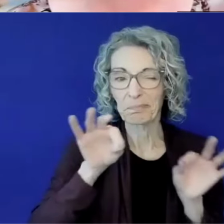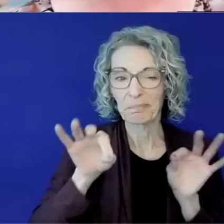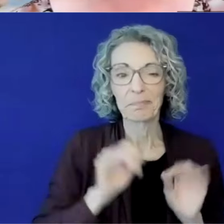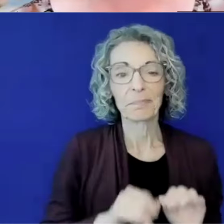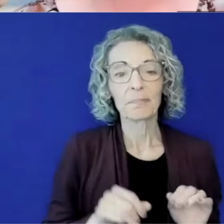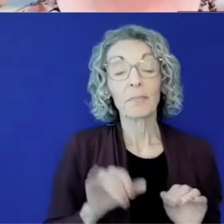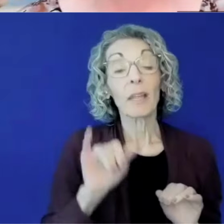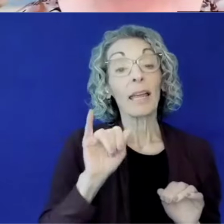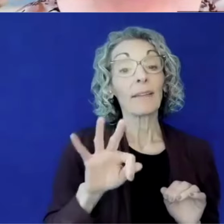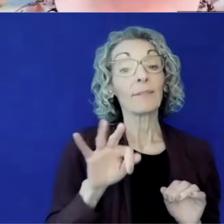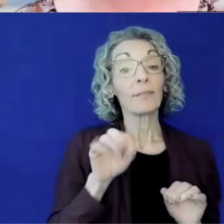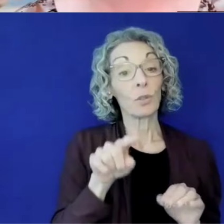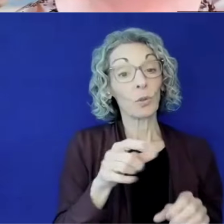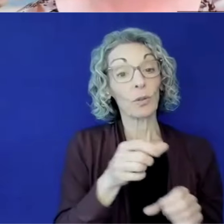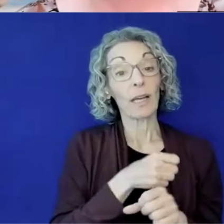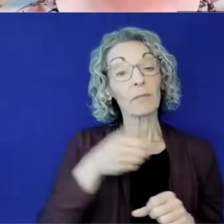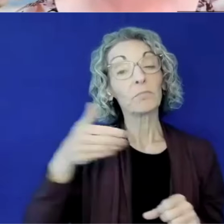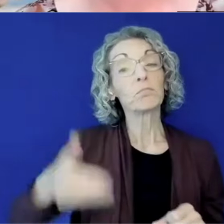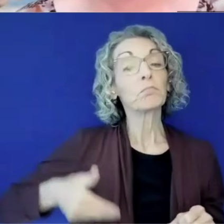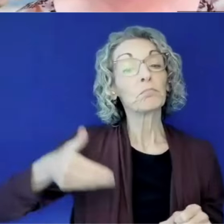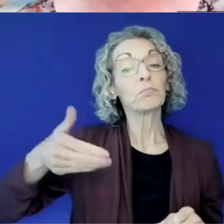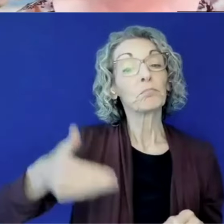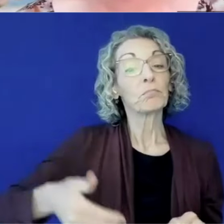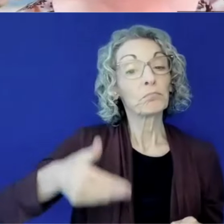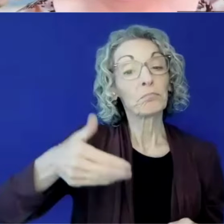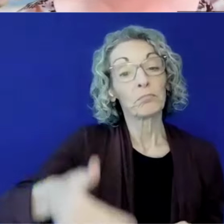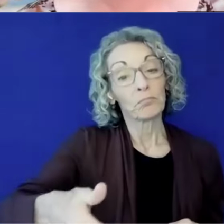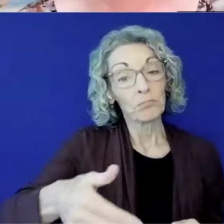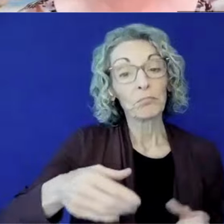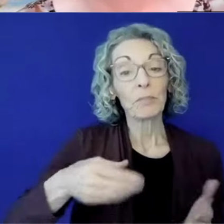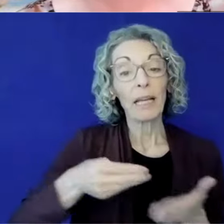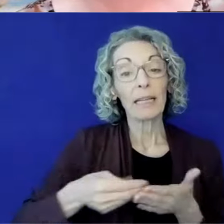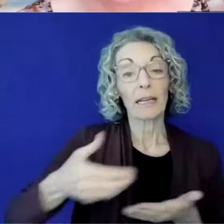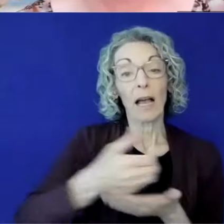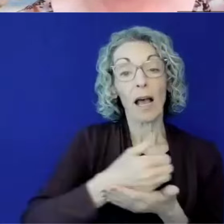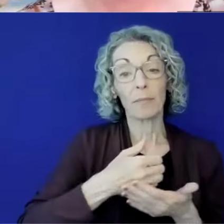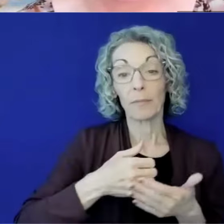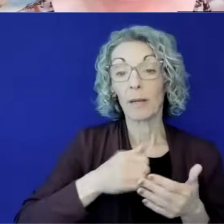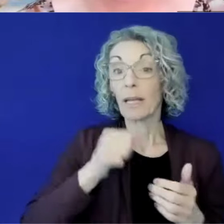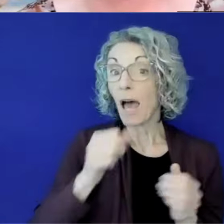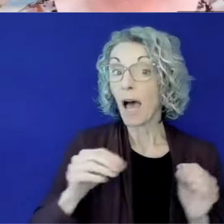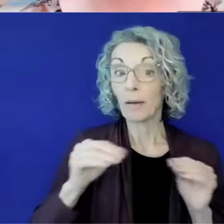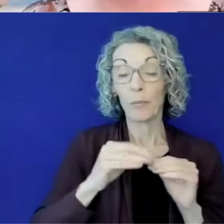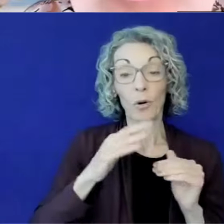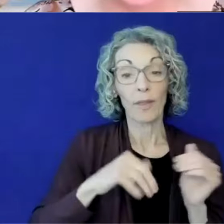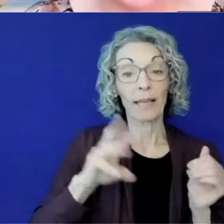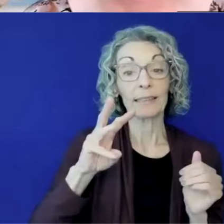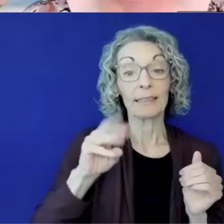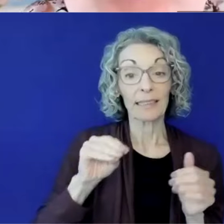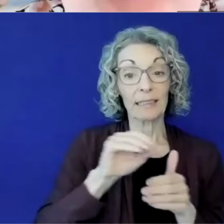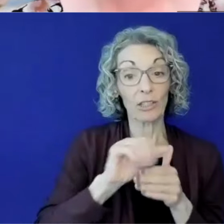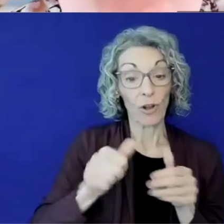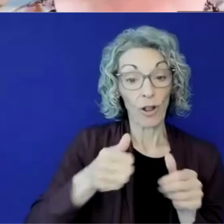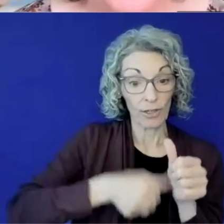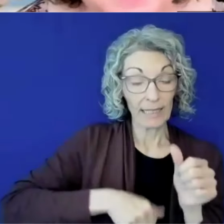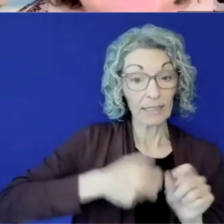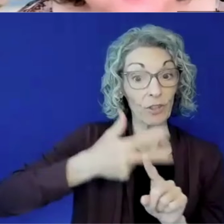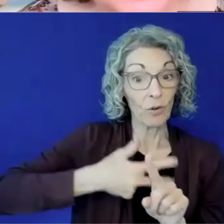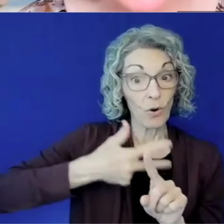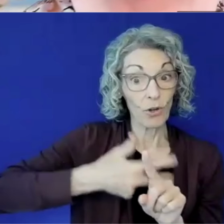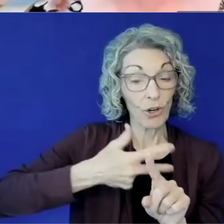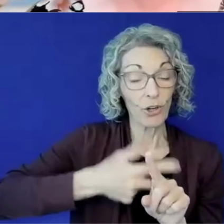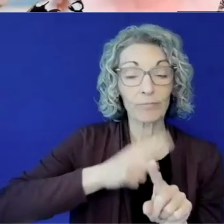first, if you get infrequent or irregular income of not more than $60 per quarter, that doesn't count. So